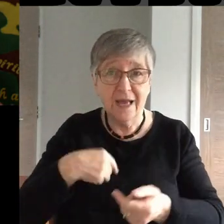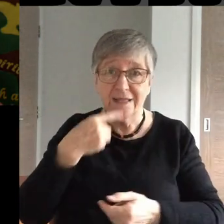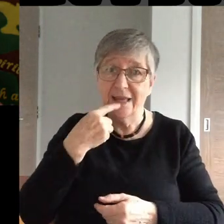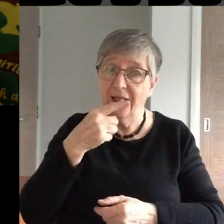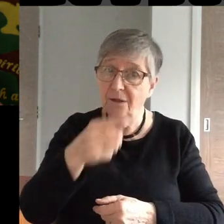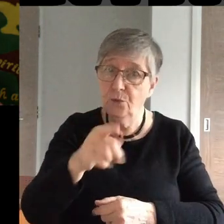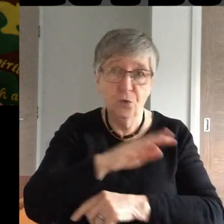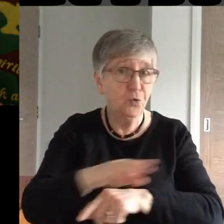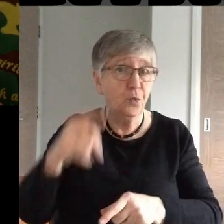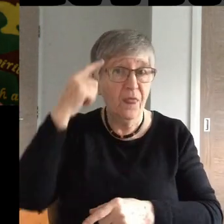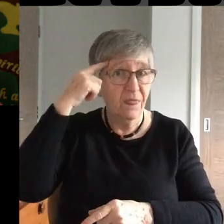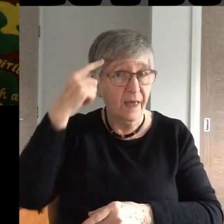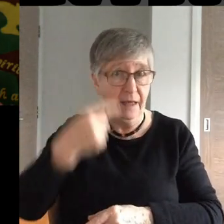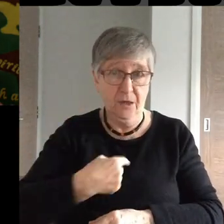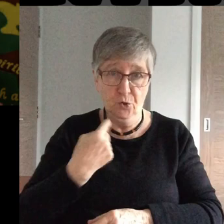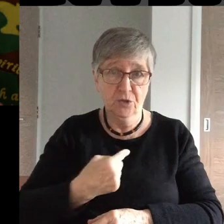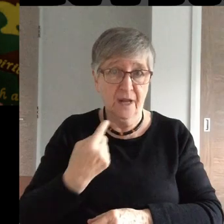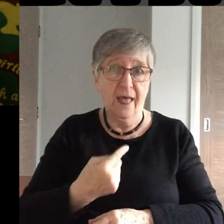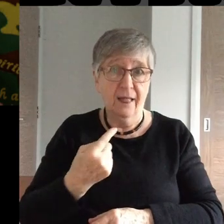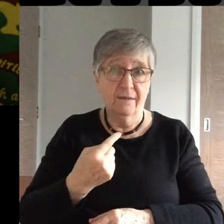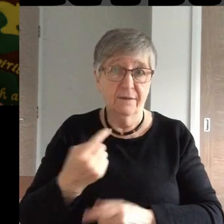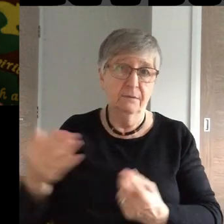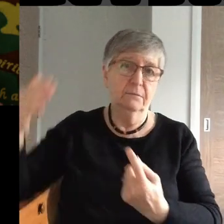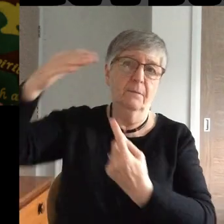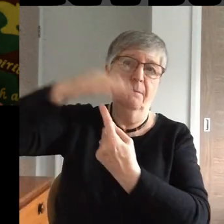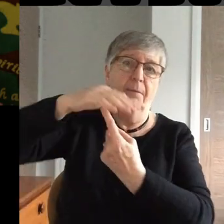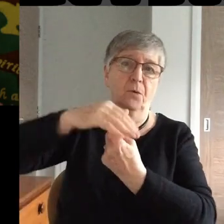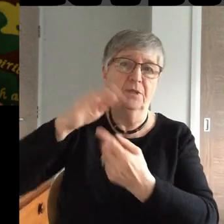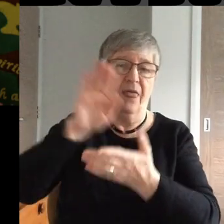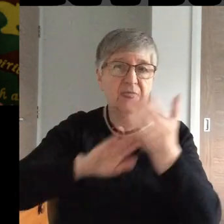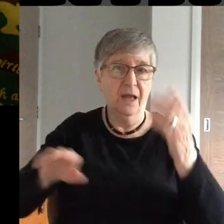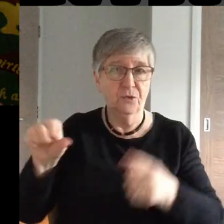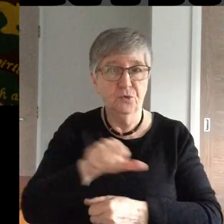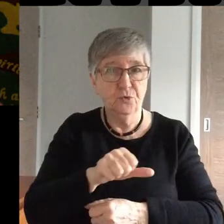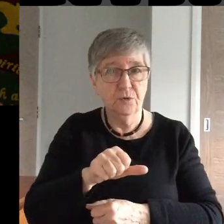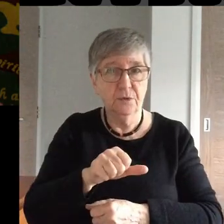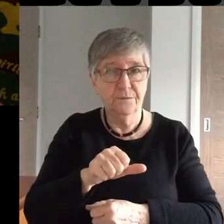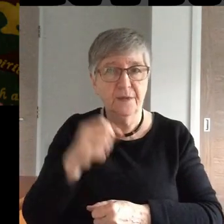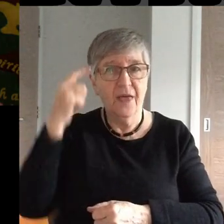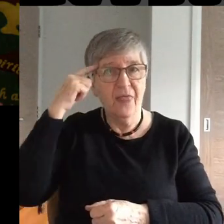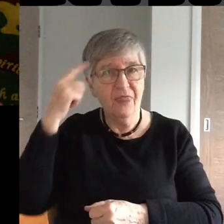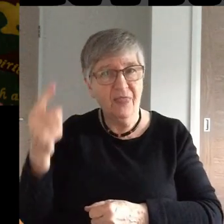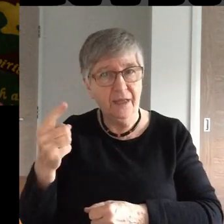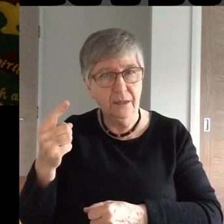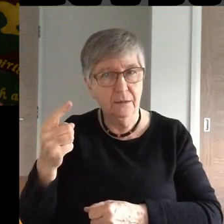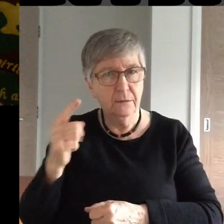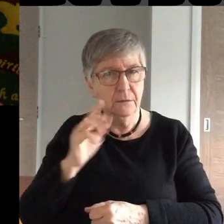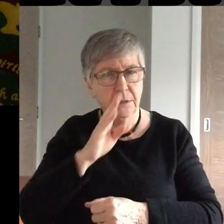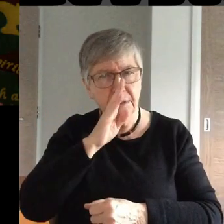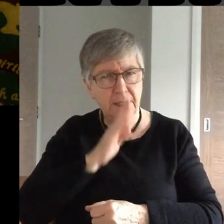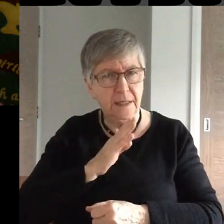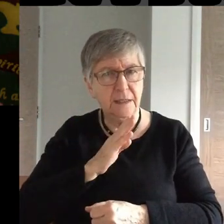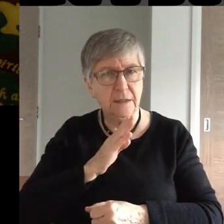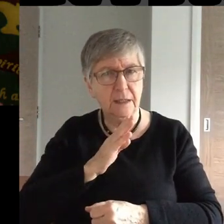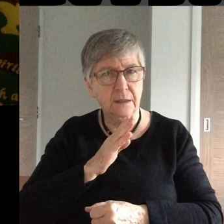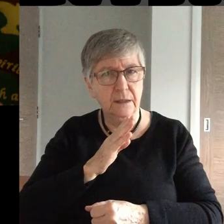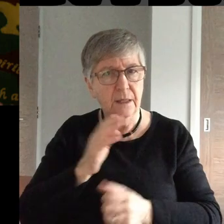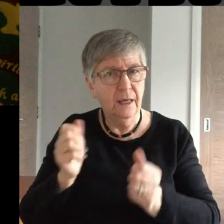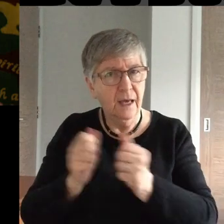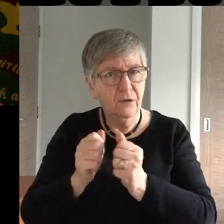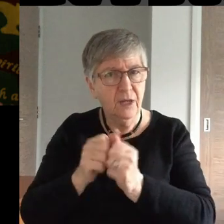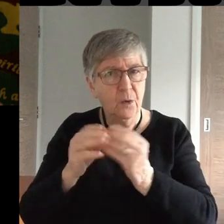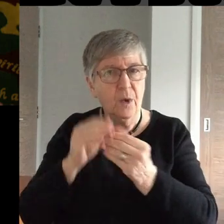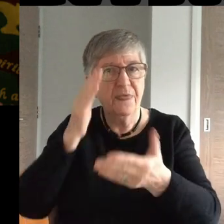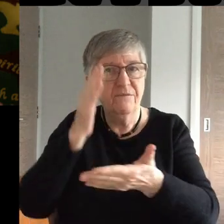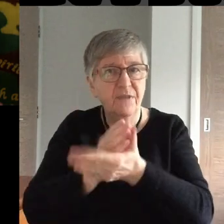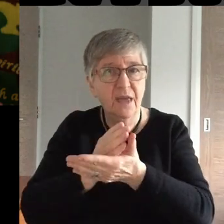one of you, do not think of yourself more highly than you ought. Instead, think soberly in accordance with the